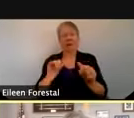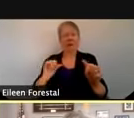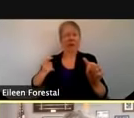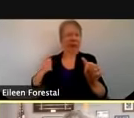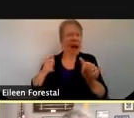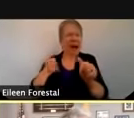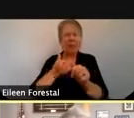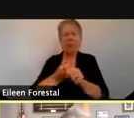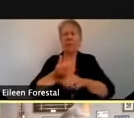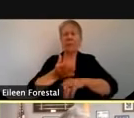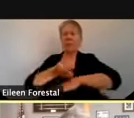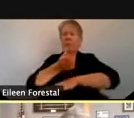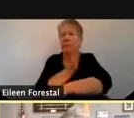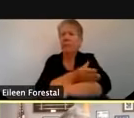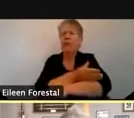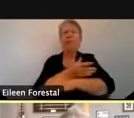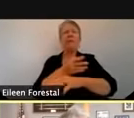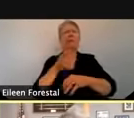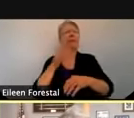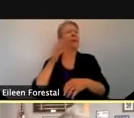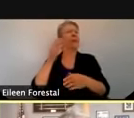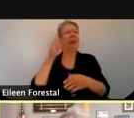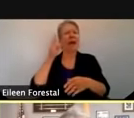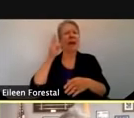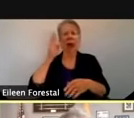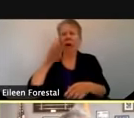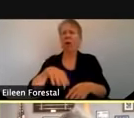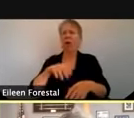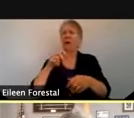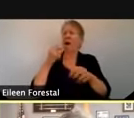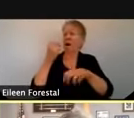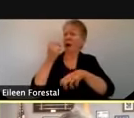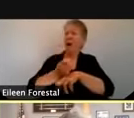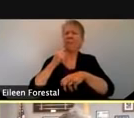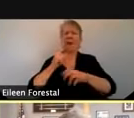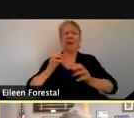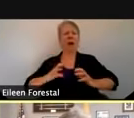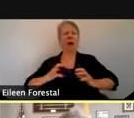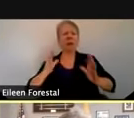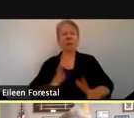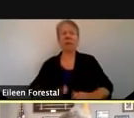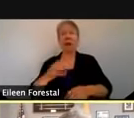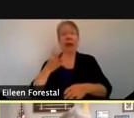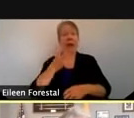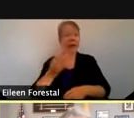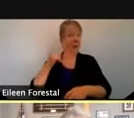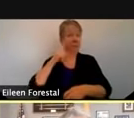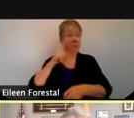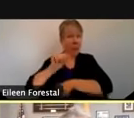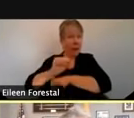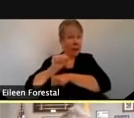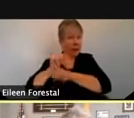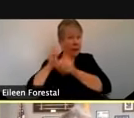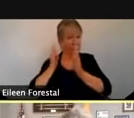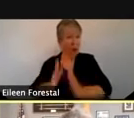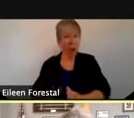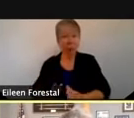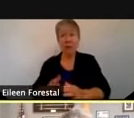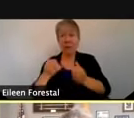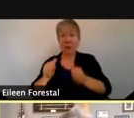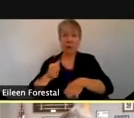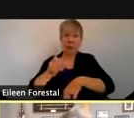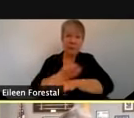employees. But I promise you, we will never stop trying harder to serve you faster while protecting you from